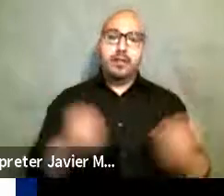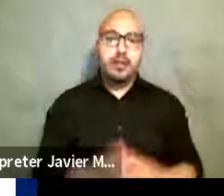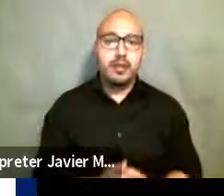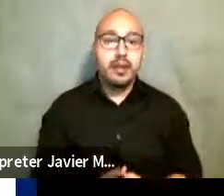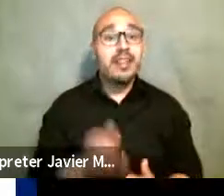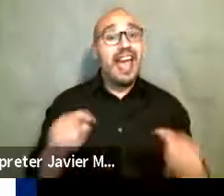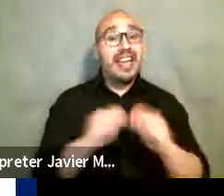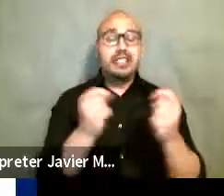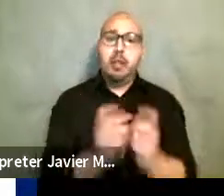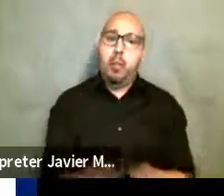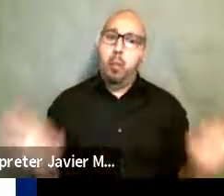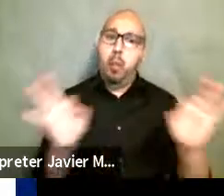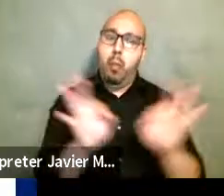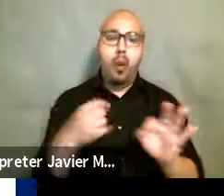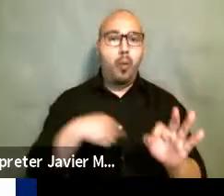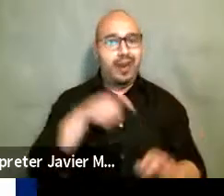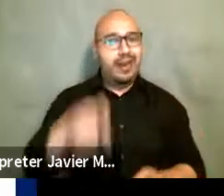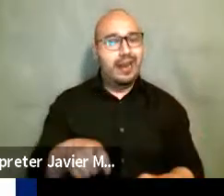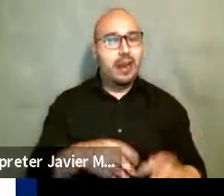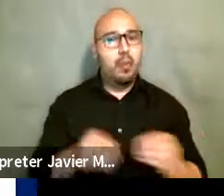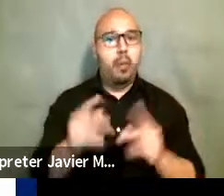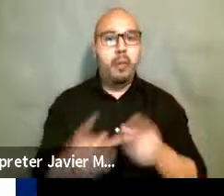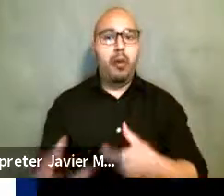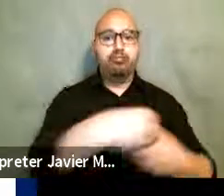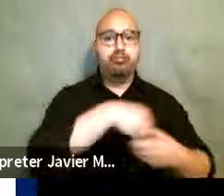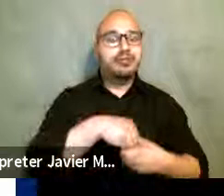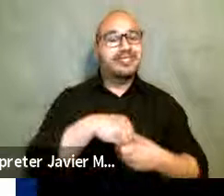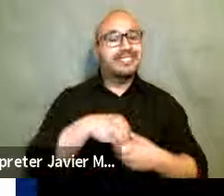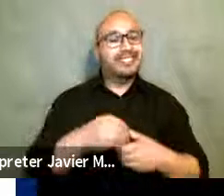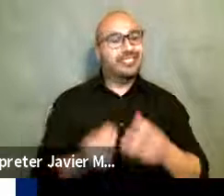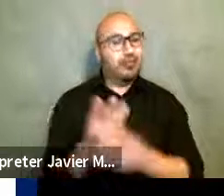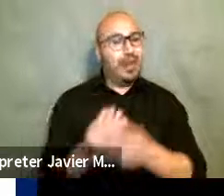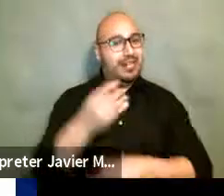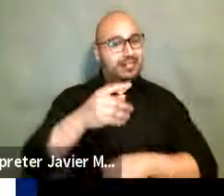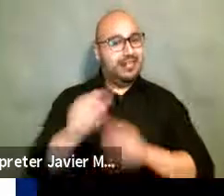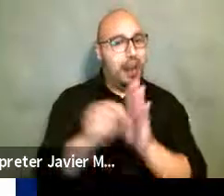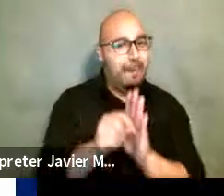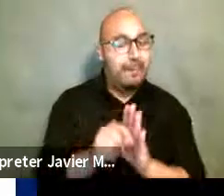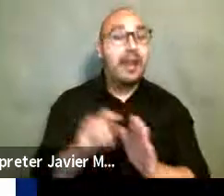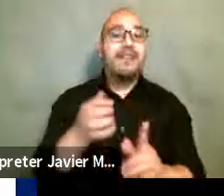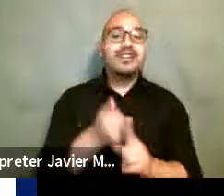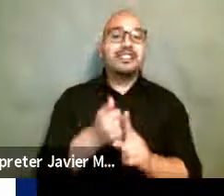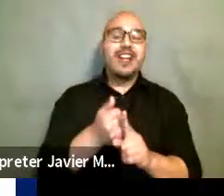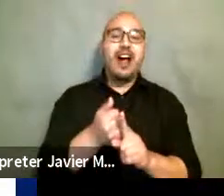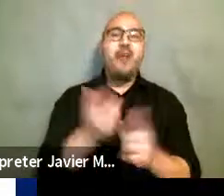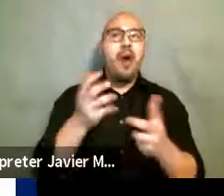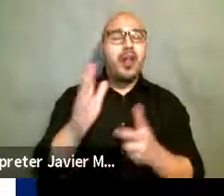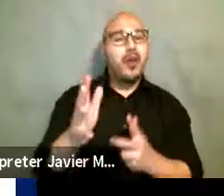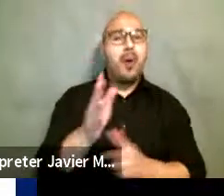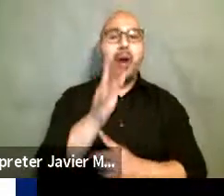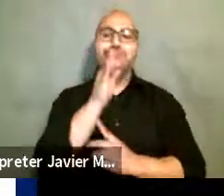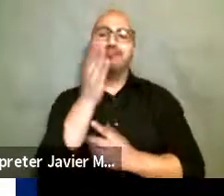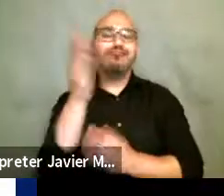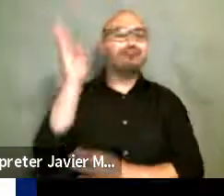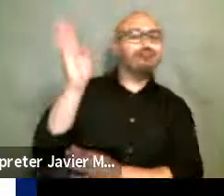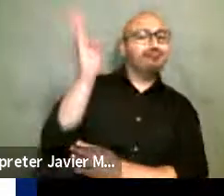this spring if you're looking to build your public speaking skills, or you might be interested in the education side of things.